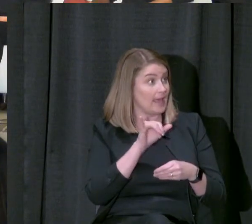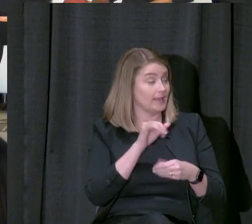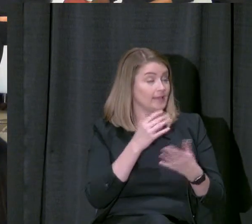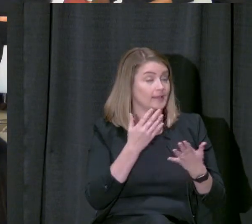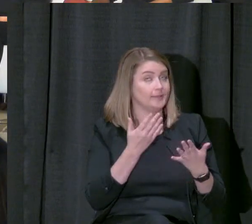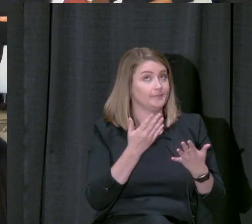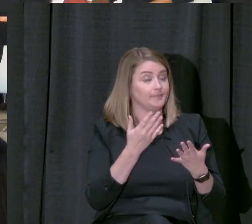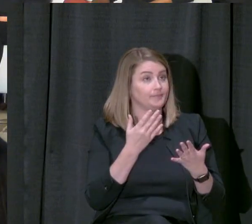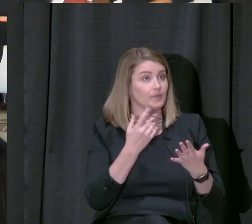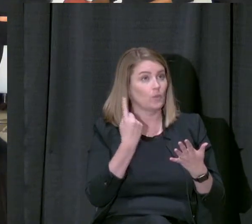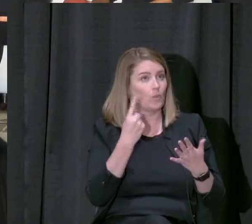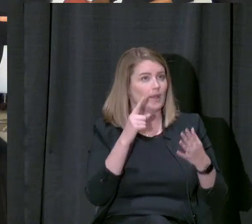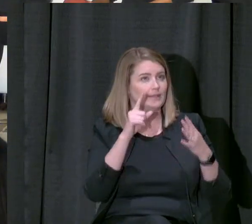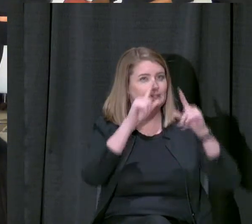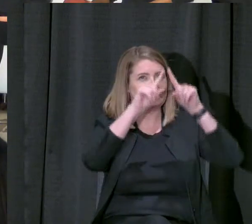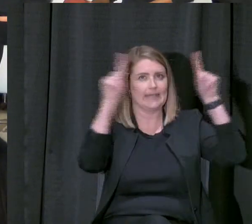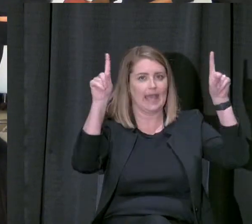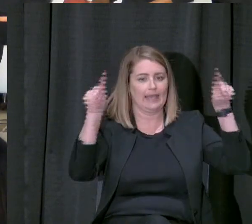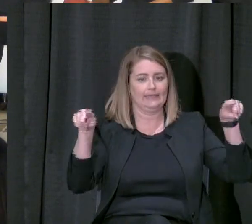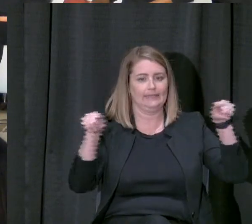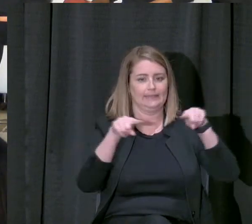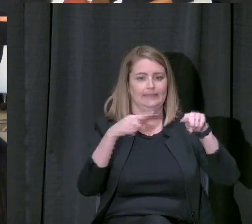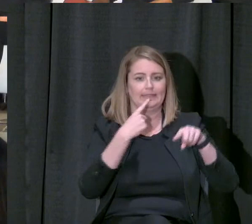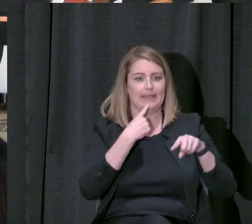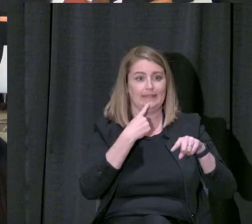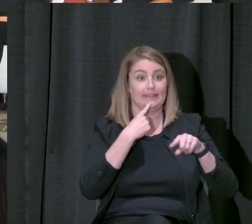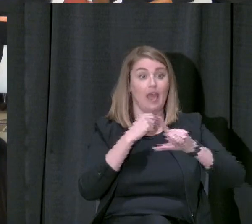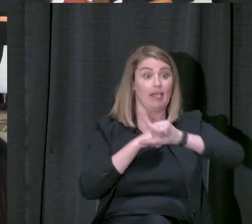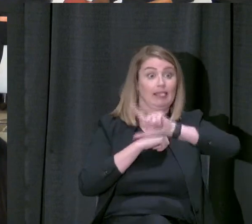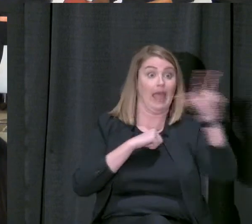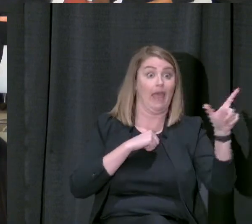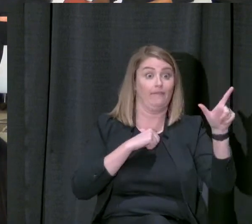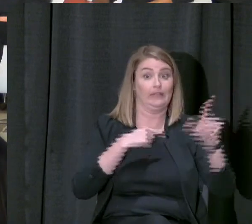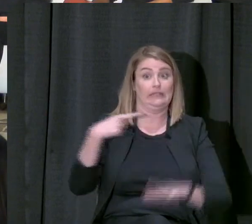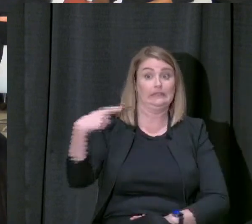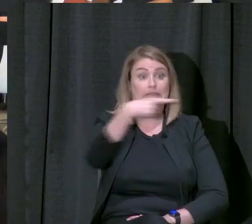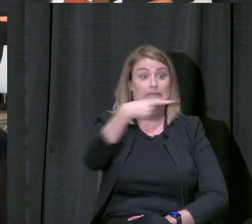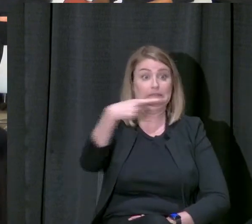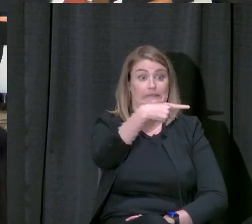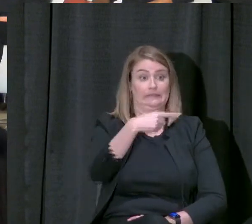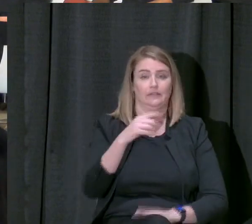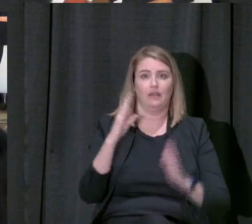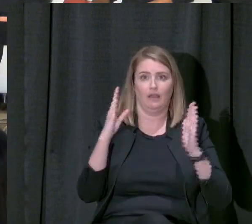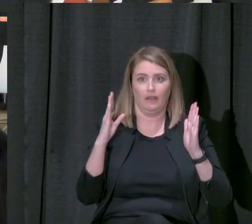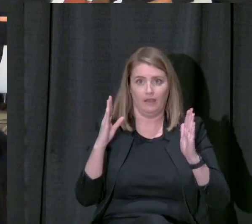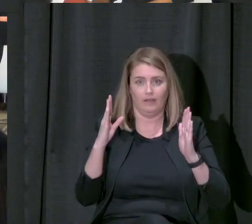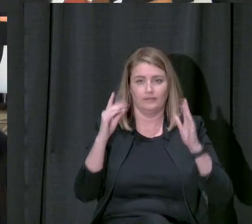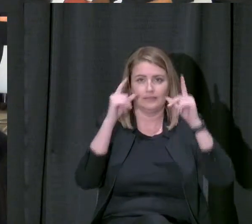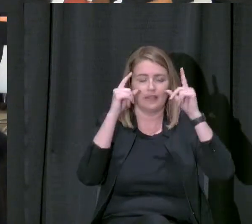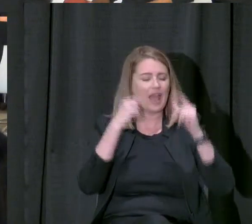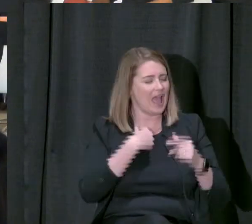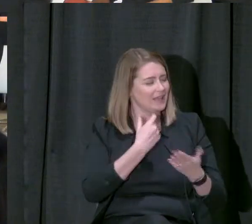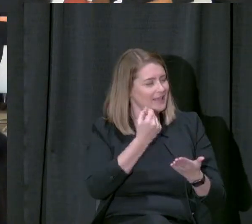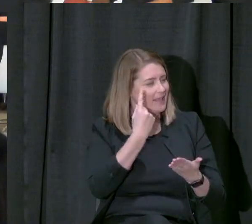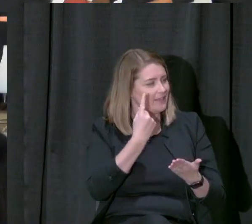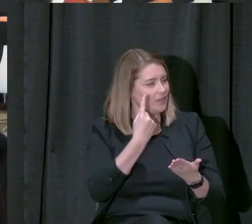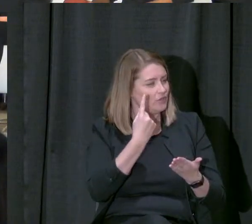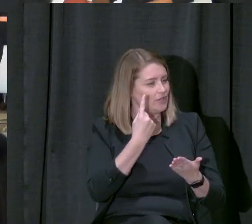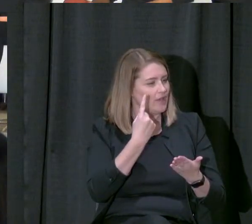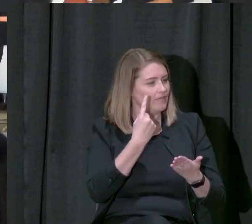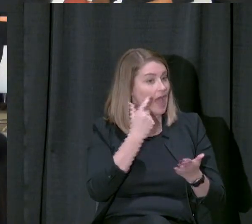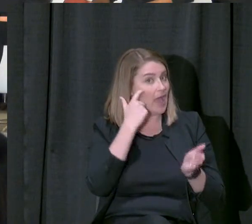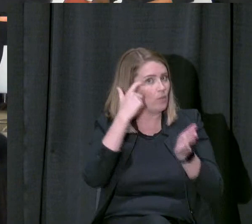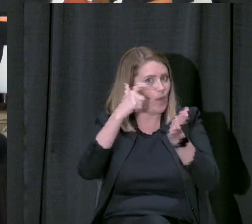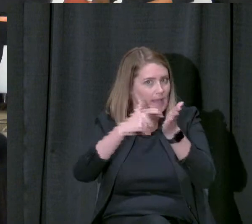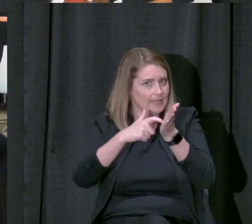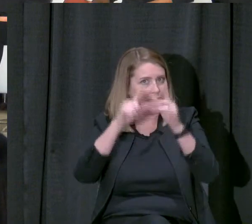sign that says, go left. It's the left-hand arrow. So I get the notion of, I